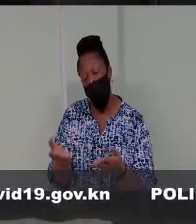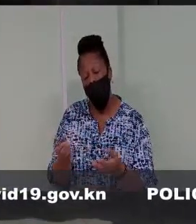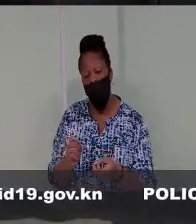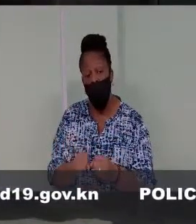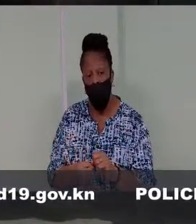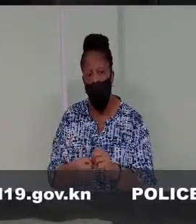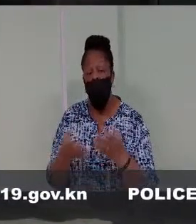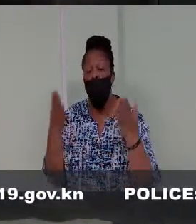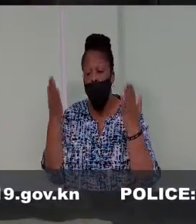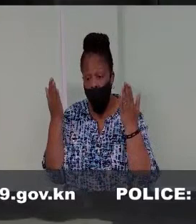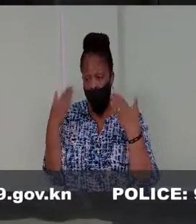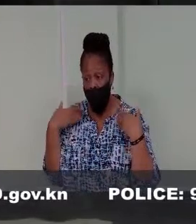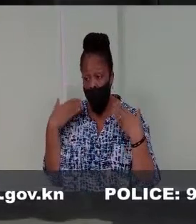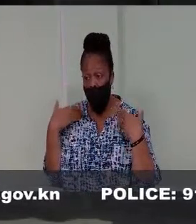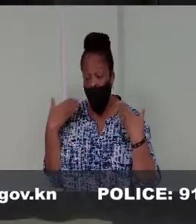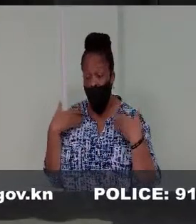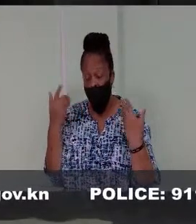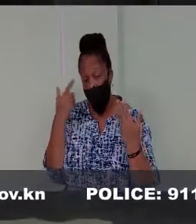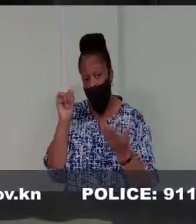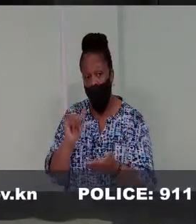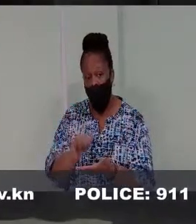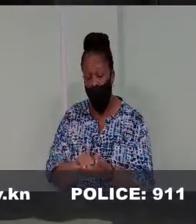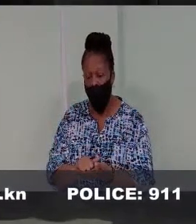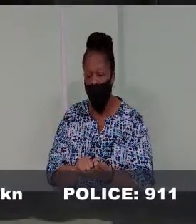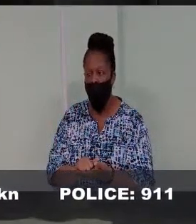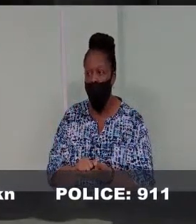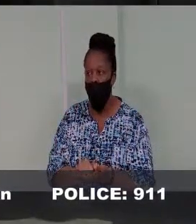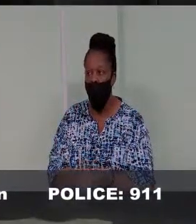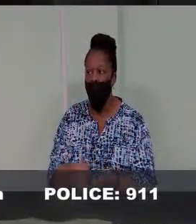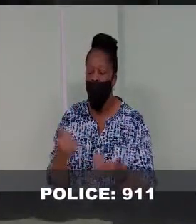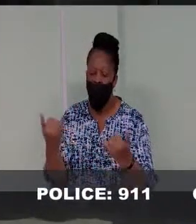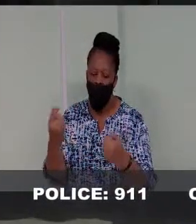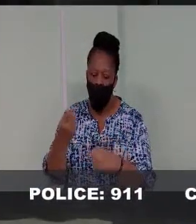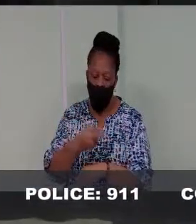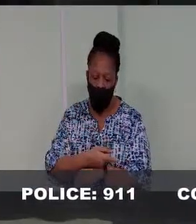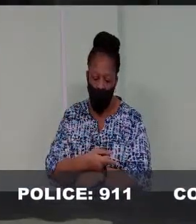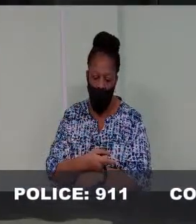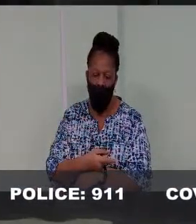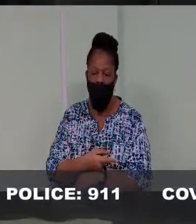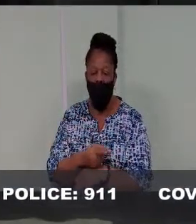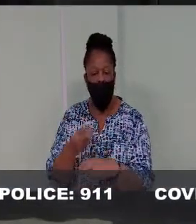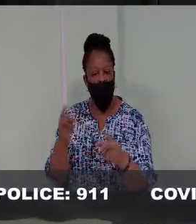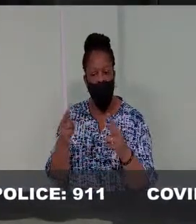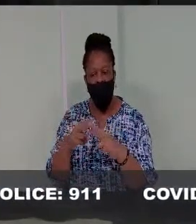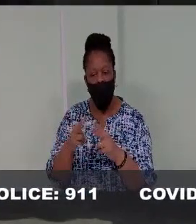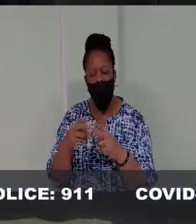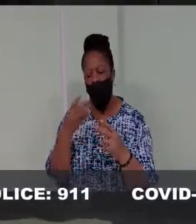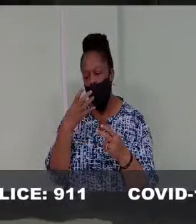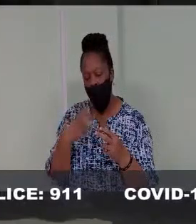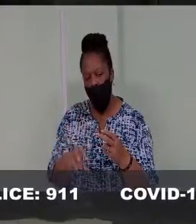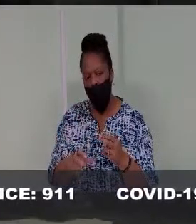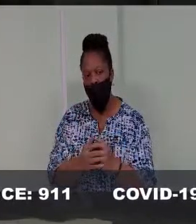sunny. For the day, we should be experiencing a 20% chance of showers.